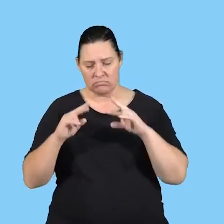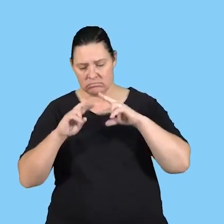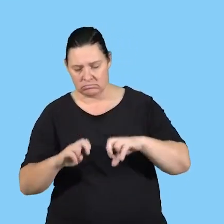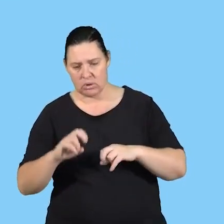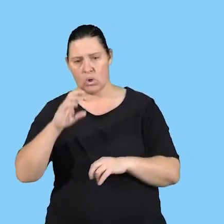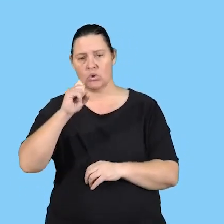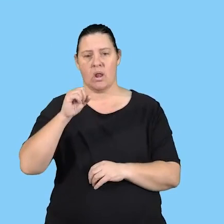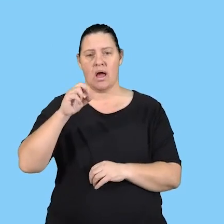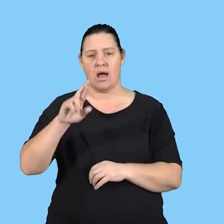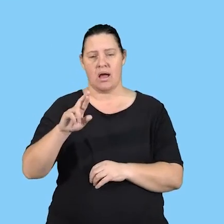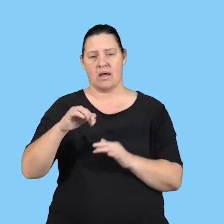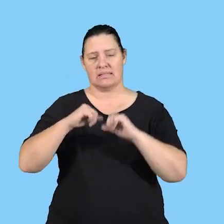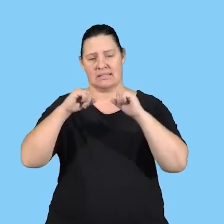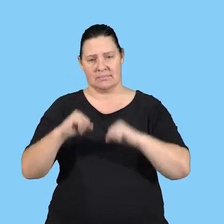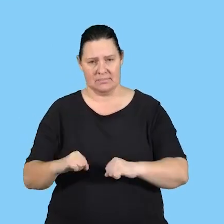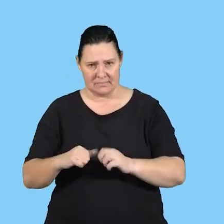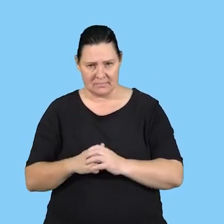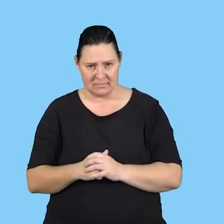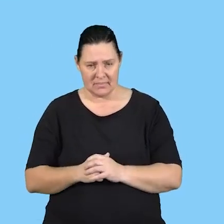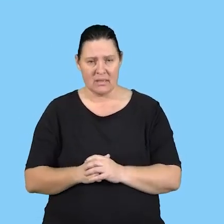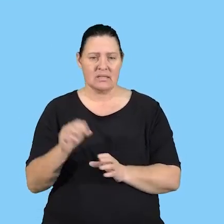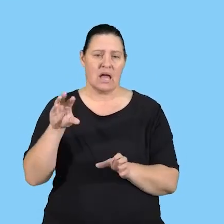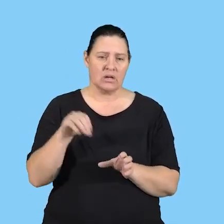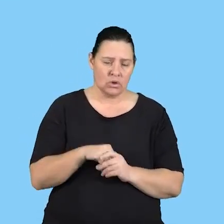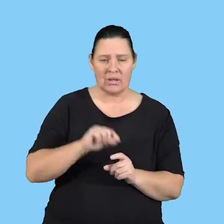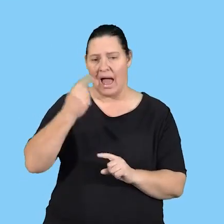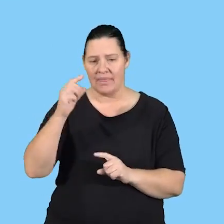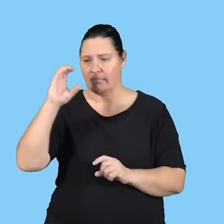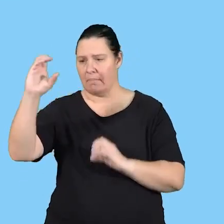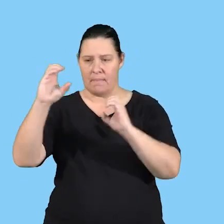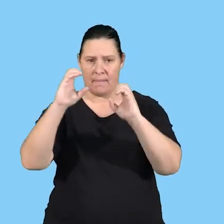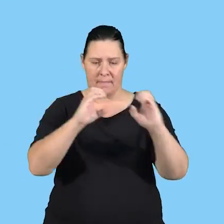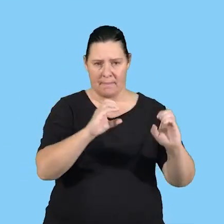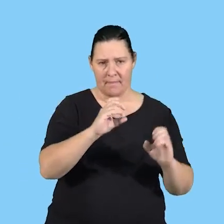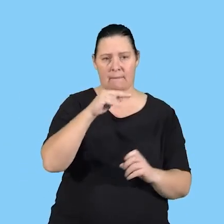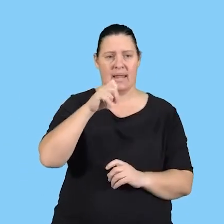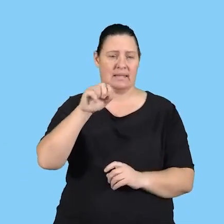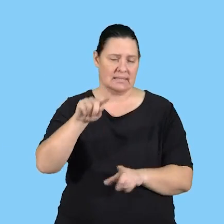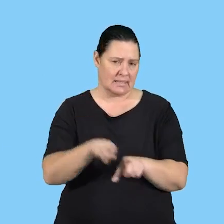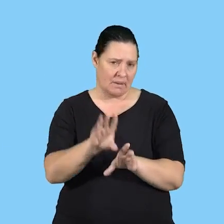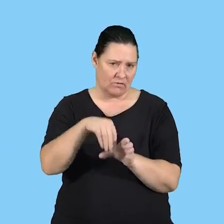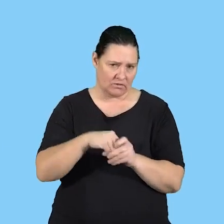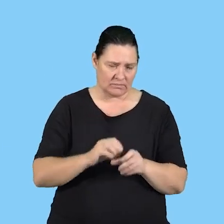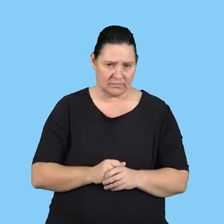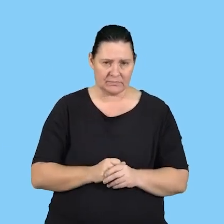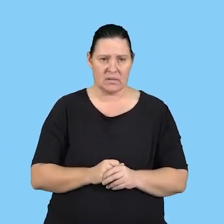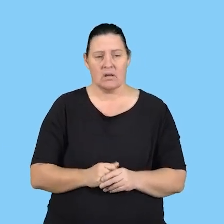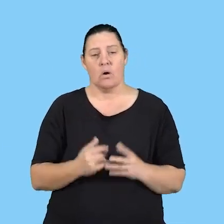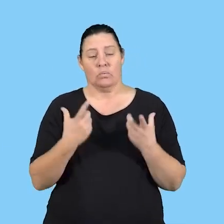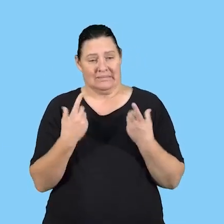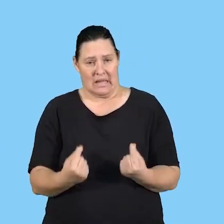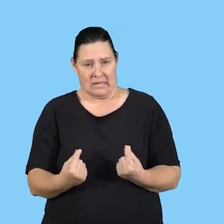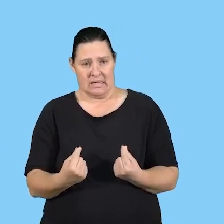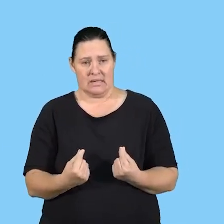the solar system as a system, which includes other planets as well. So what we've done